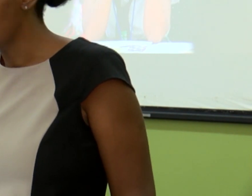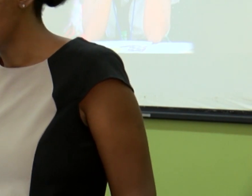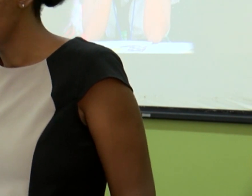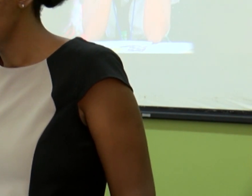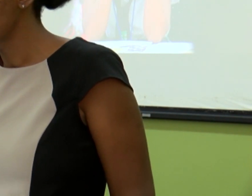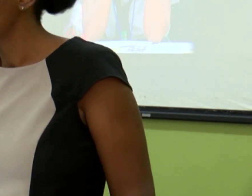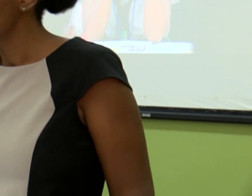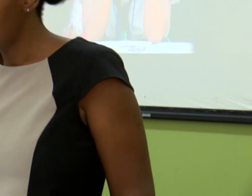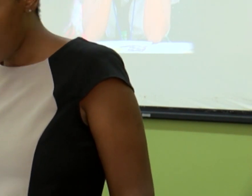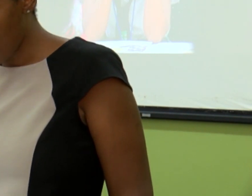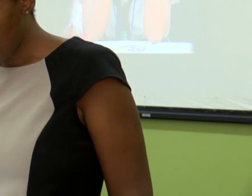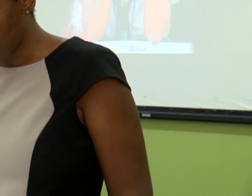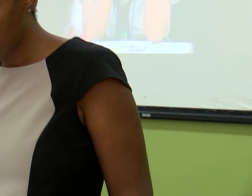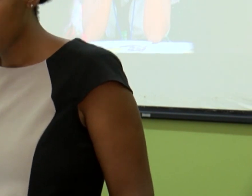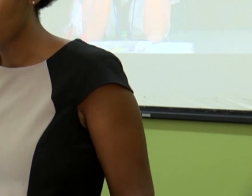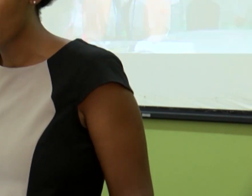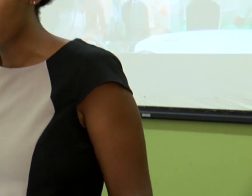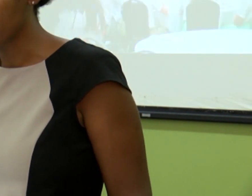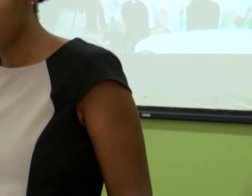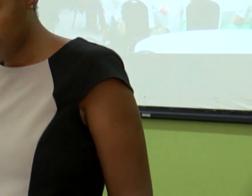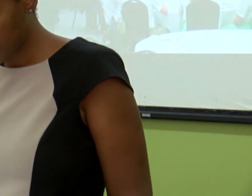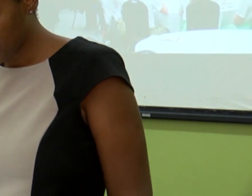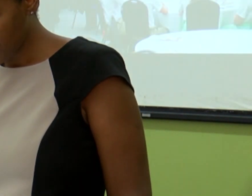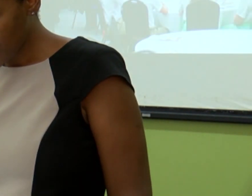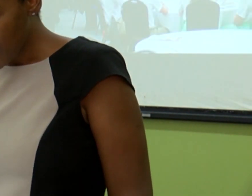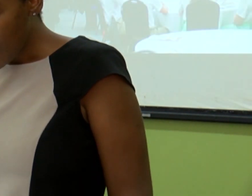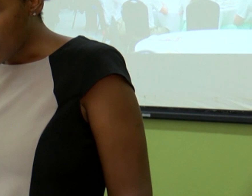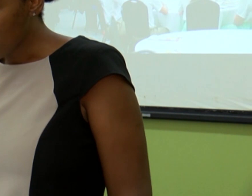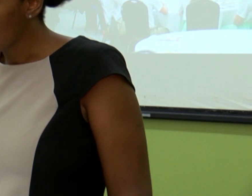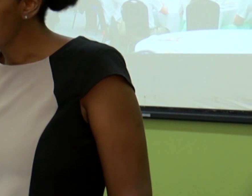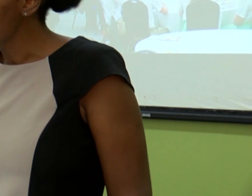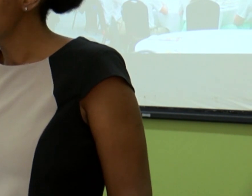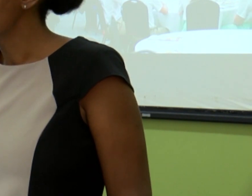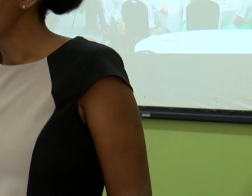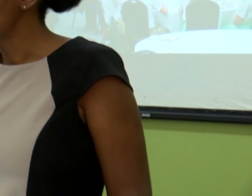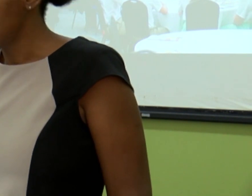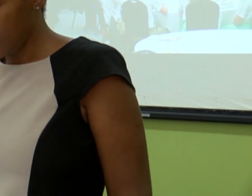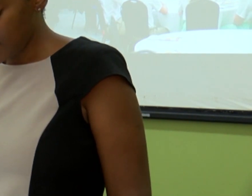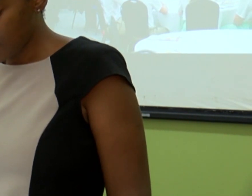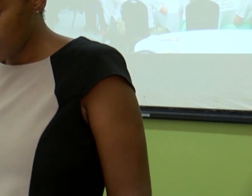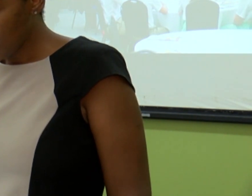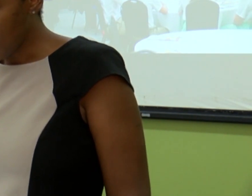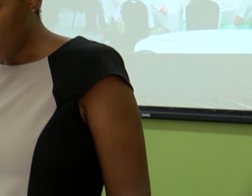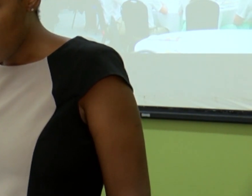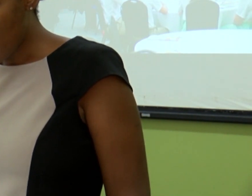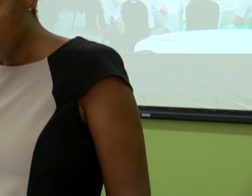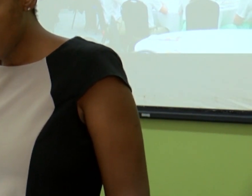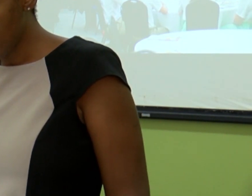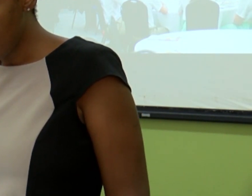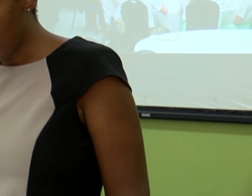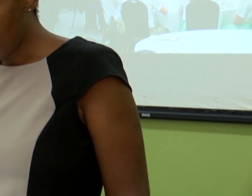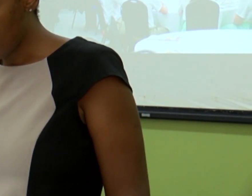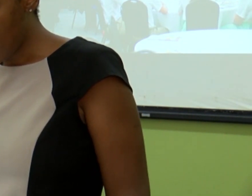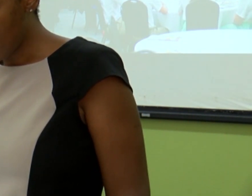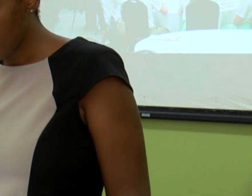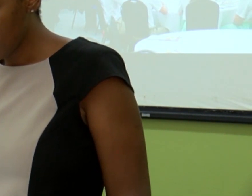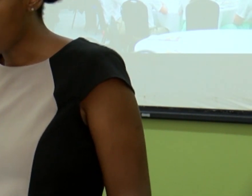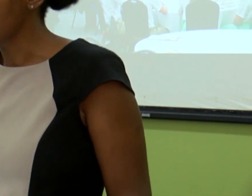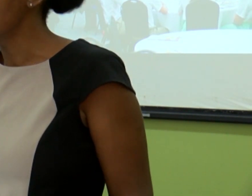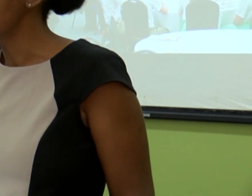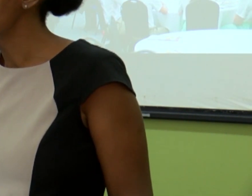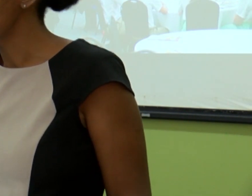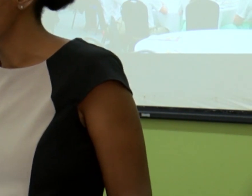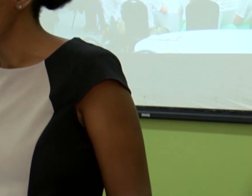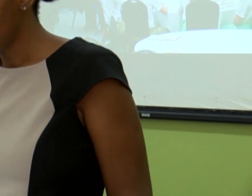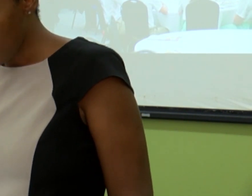behind Barbados, the Caribbean, the world. And if we at the School of Business can have a positive impact on that,